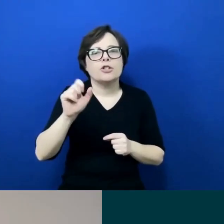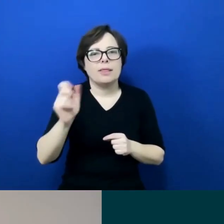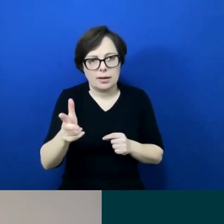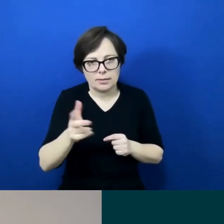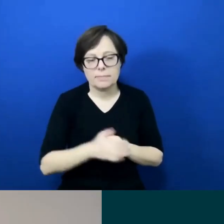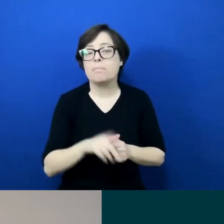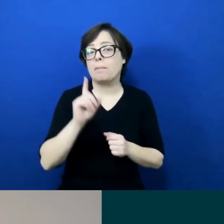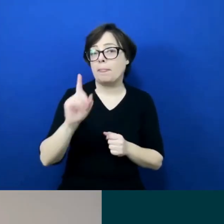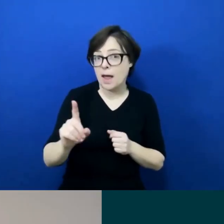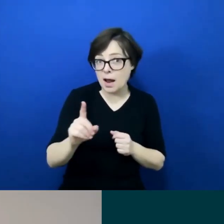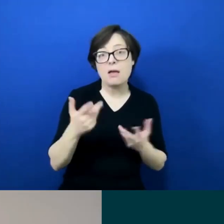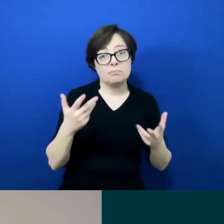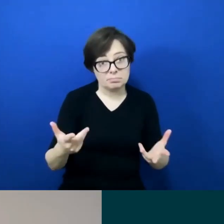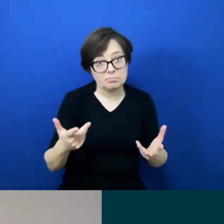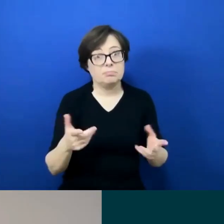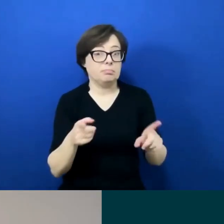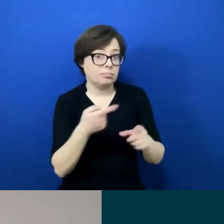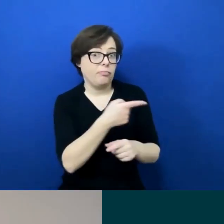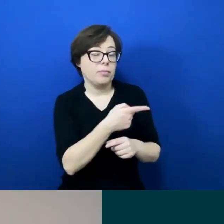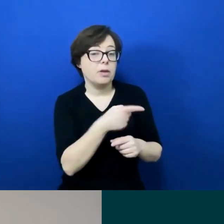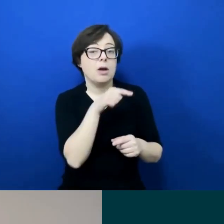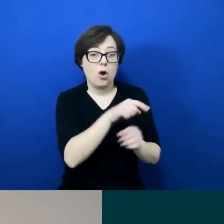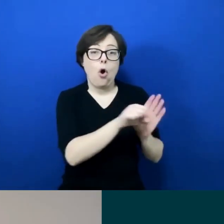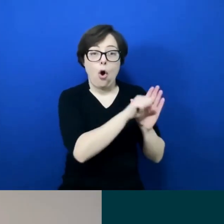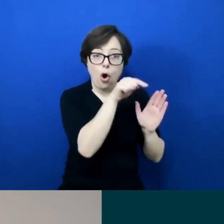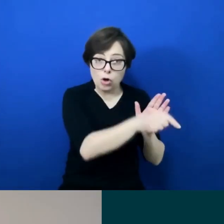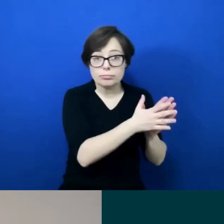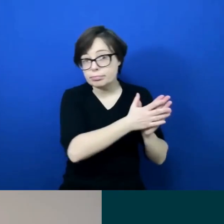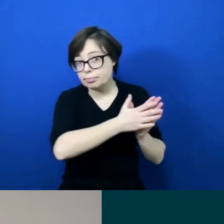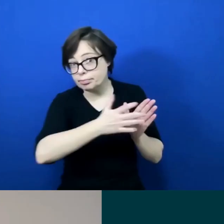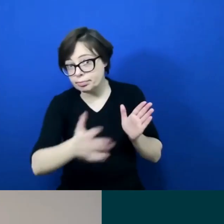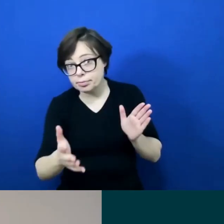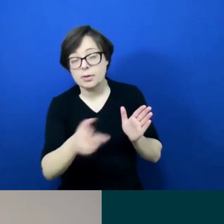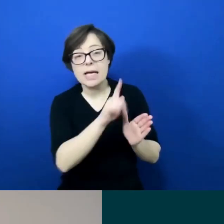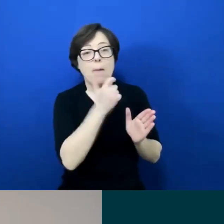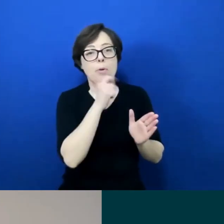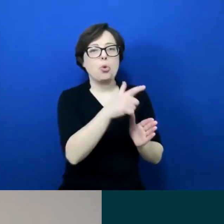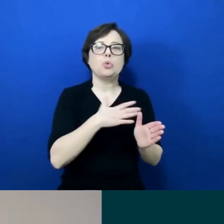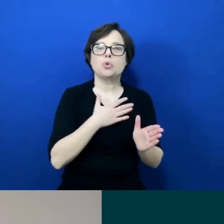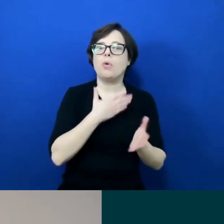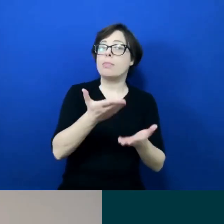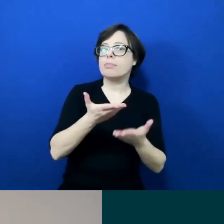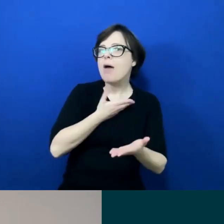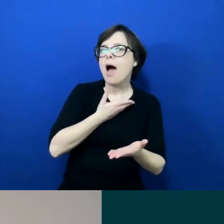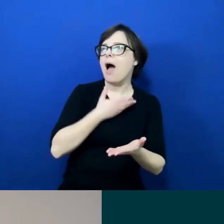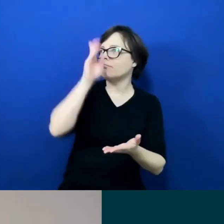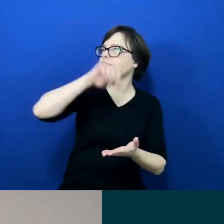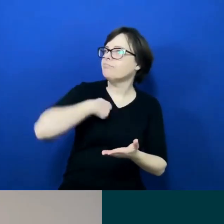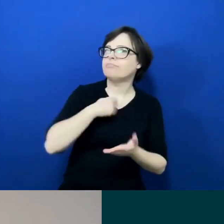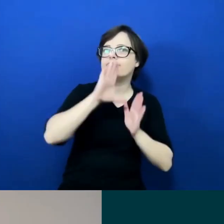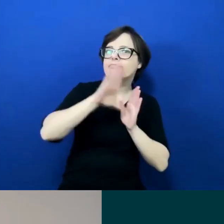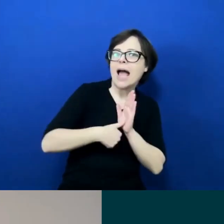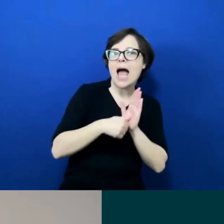of the Myślęcinek area. But in the meantime, Bydgoszcz treated that title not